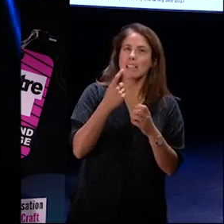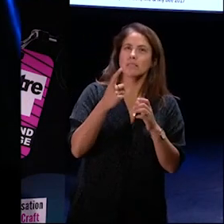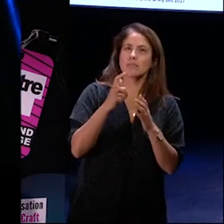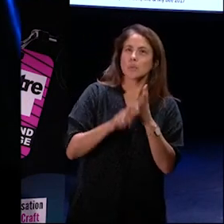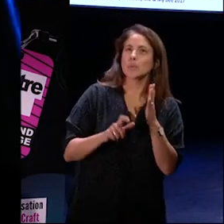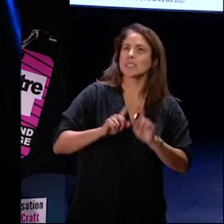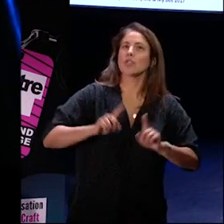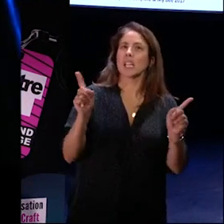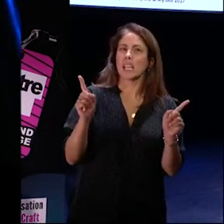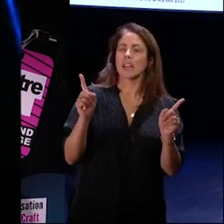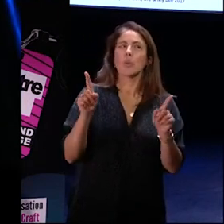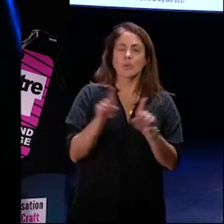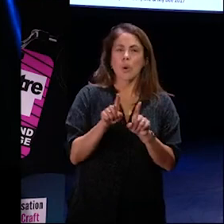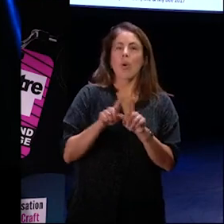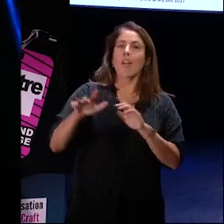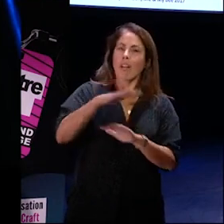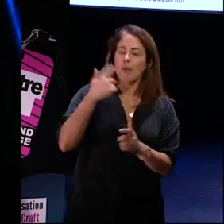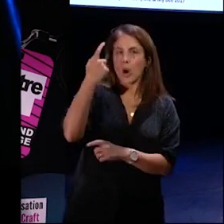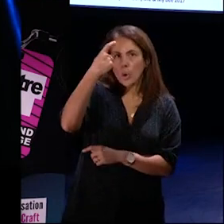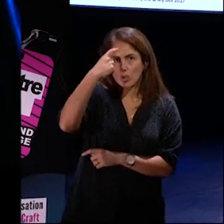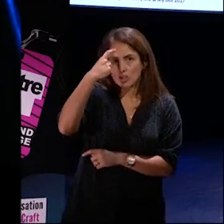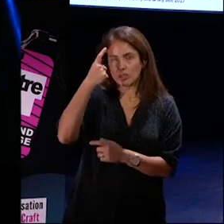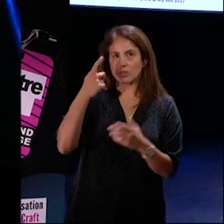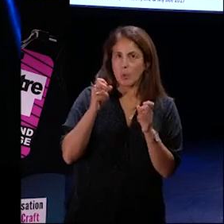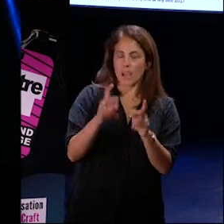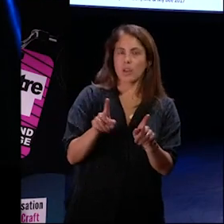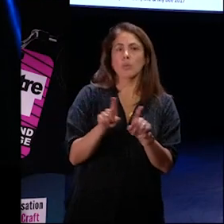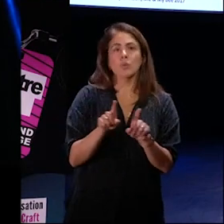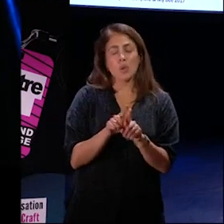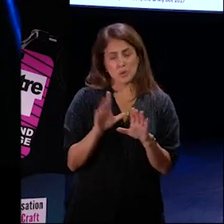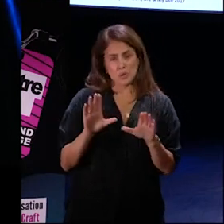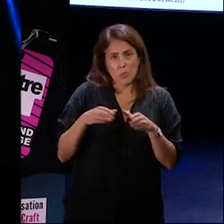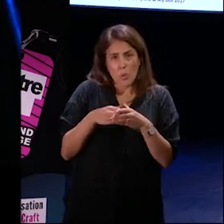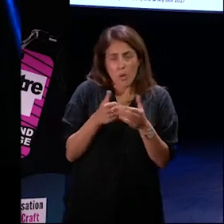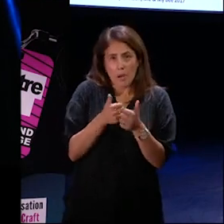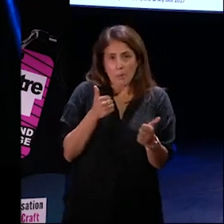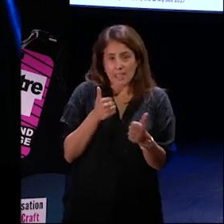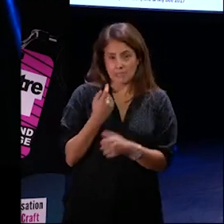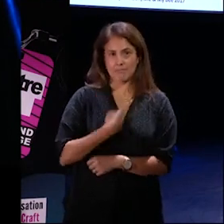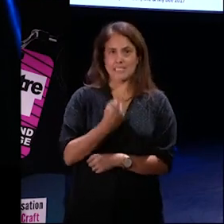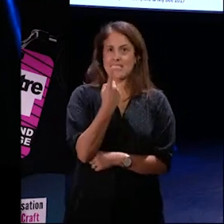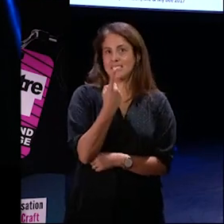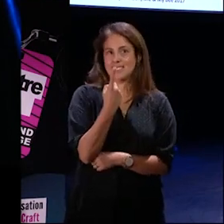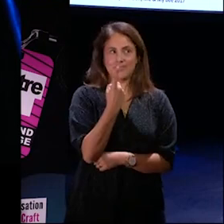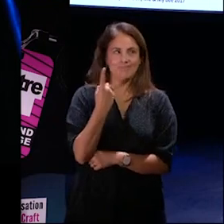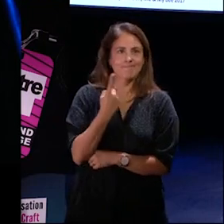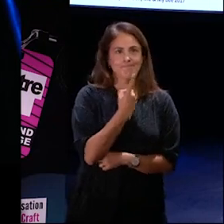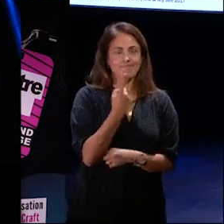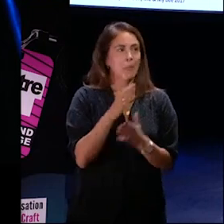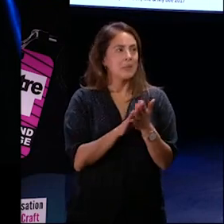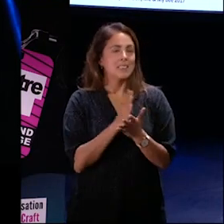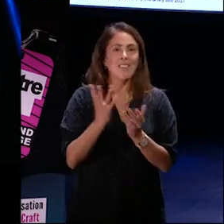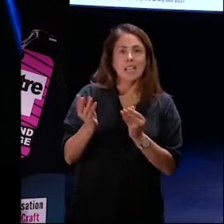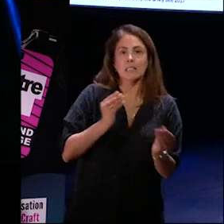more climate-conscious way. And being a very small company of just me, like, the